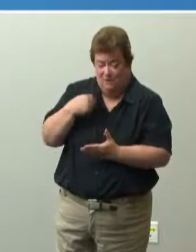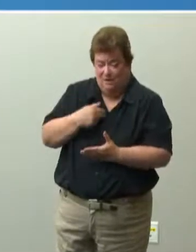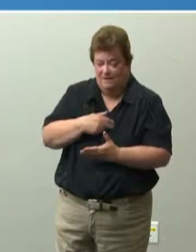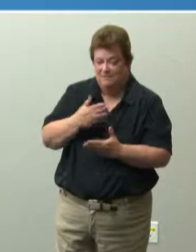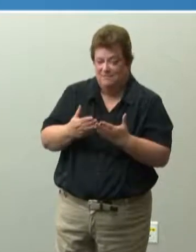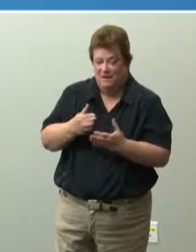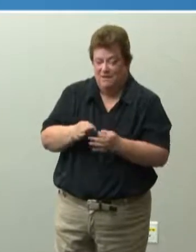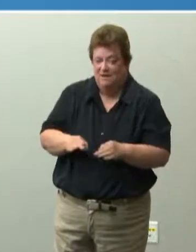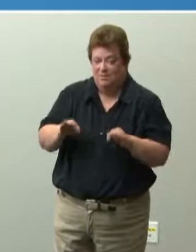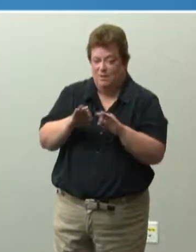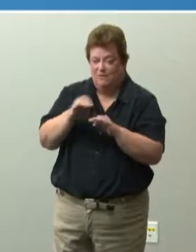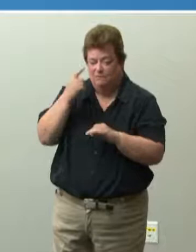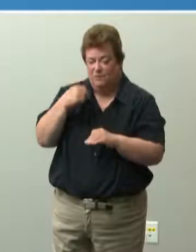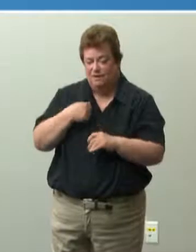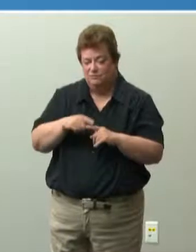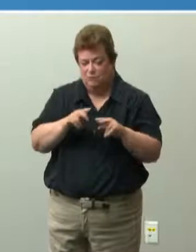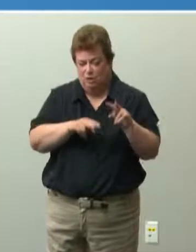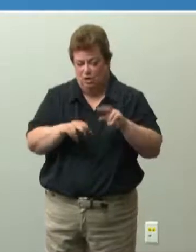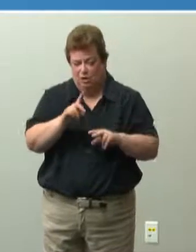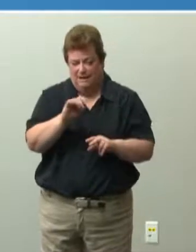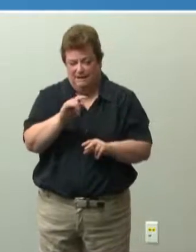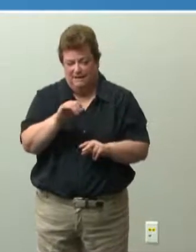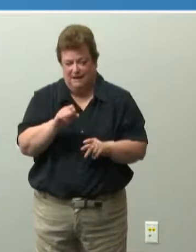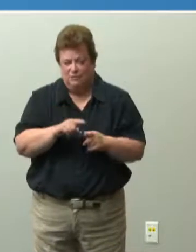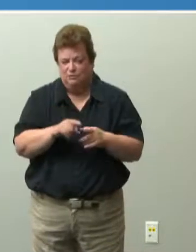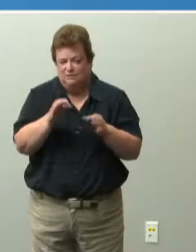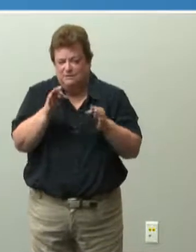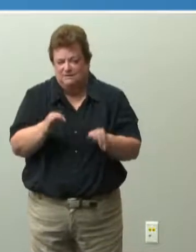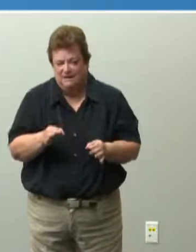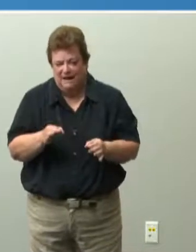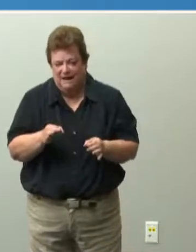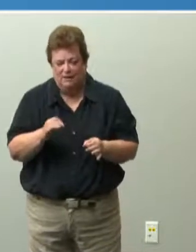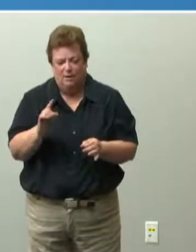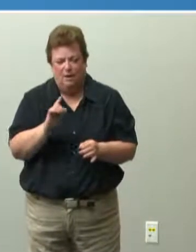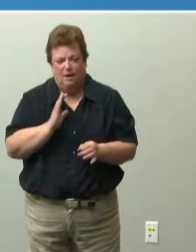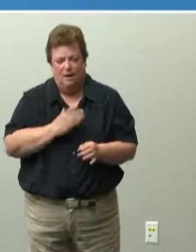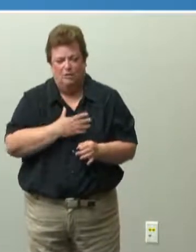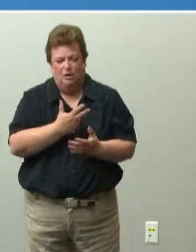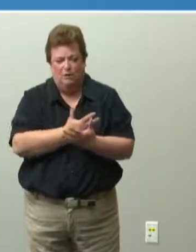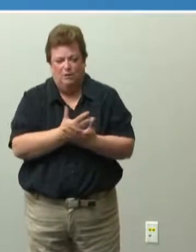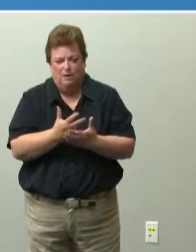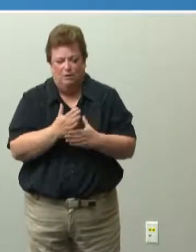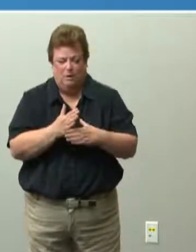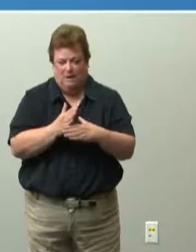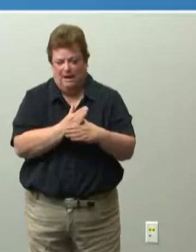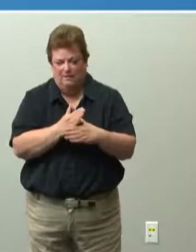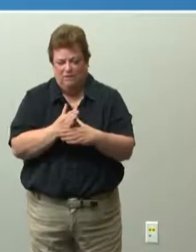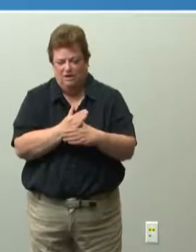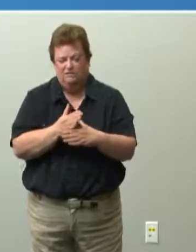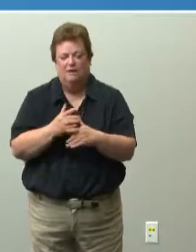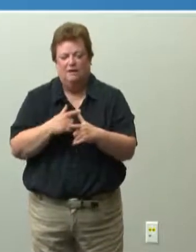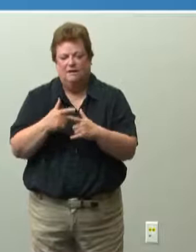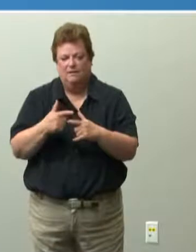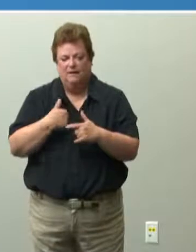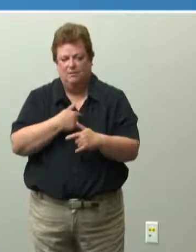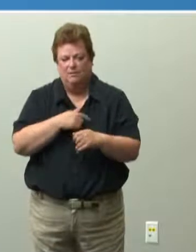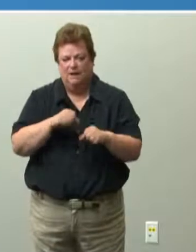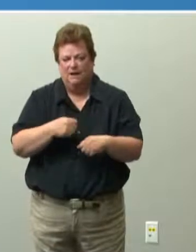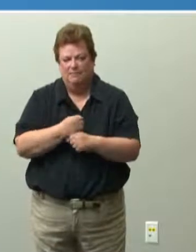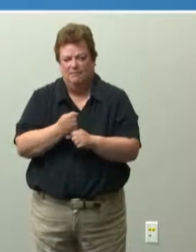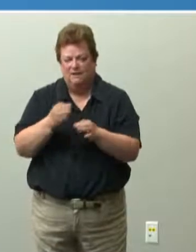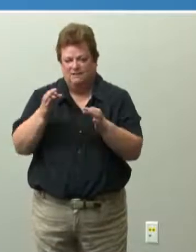looking at our data to kind of determine where our 3-week average is and make decisions about what we need to